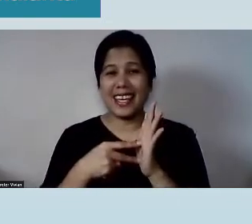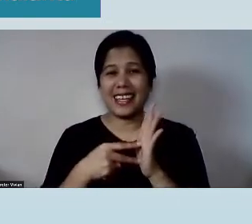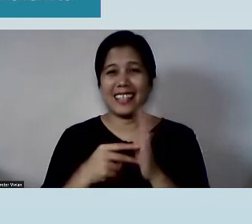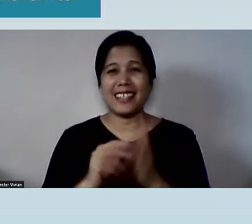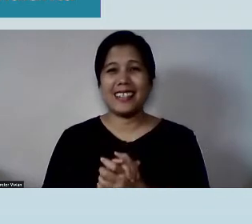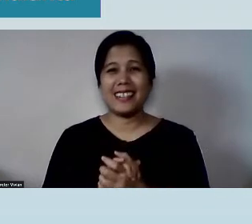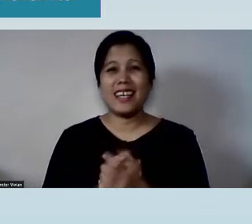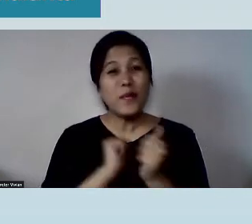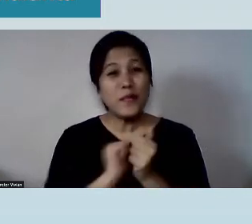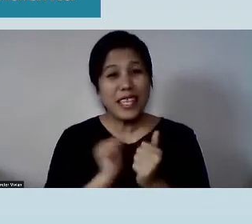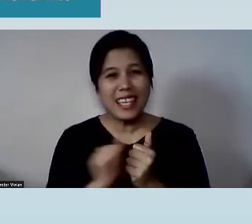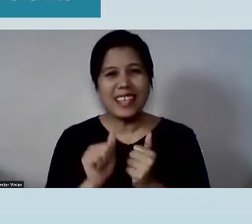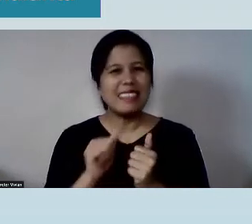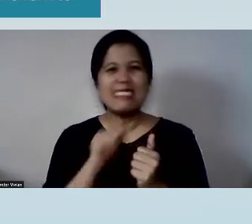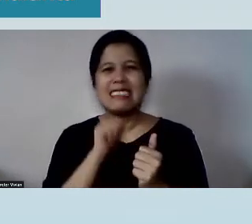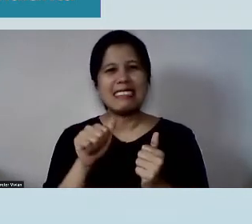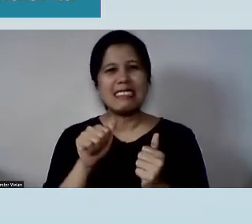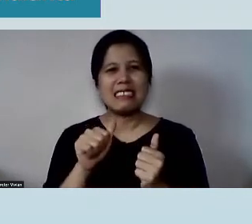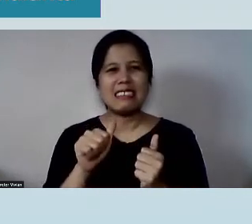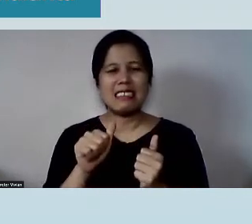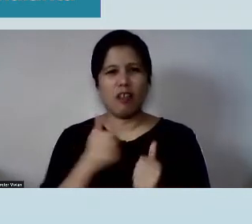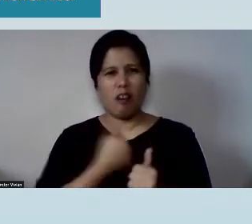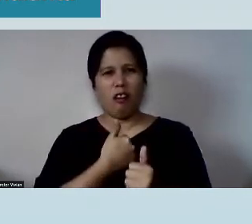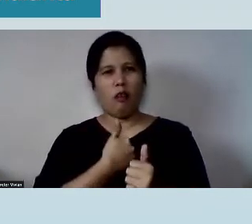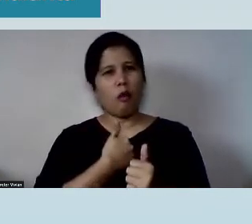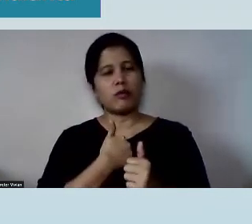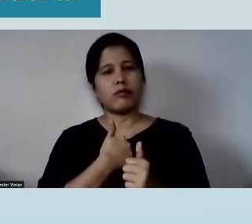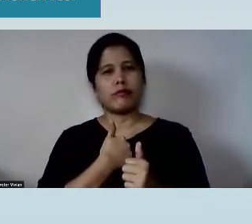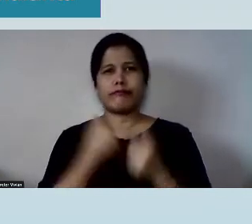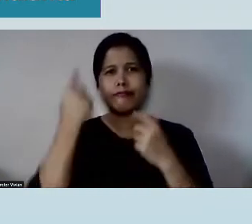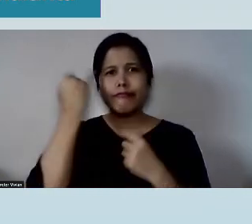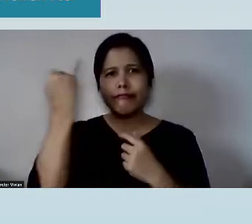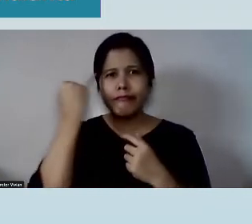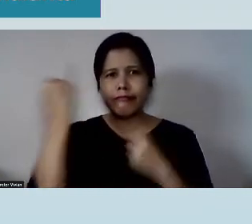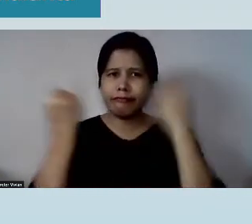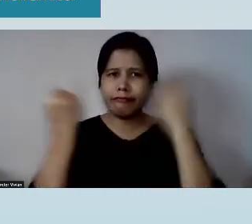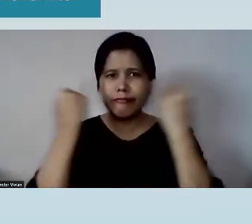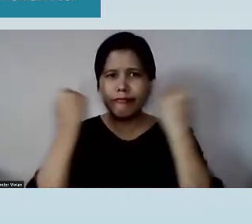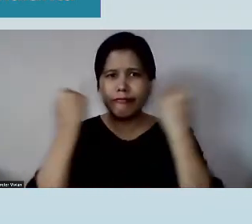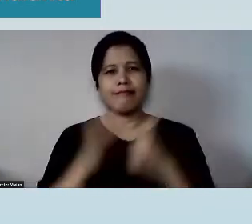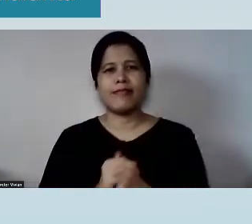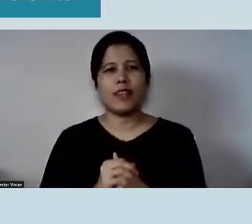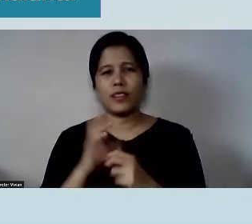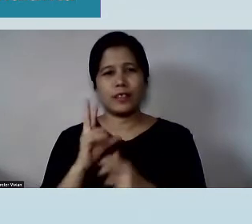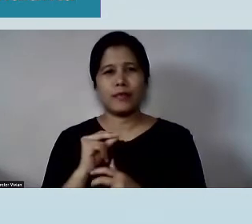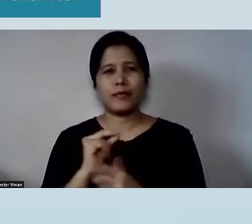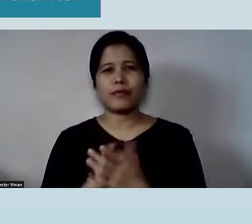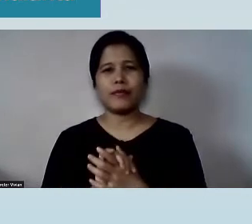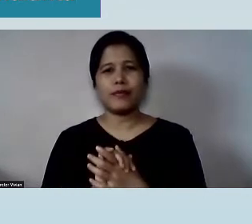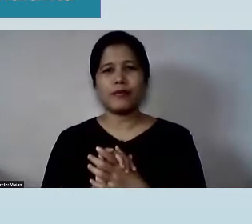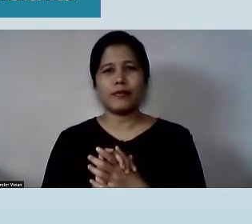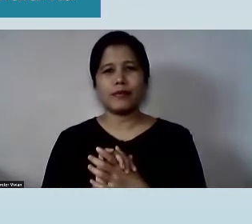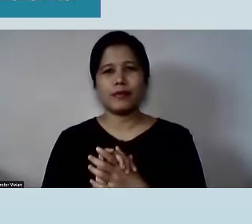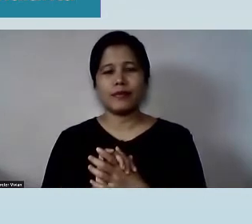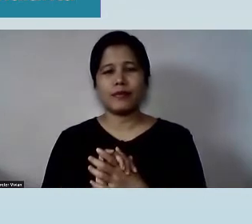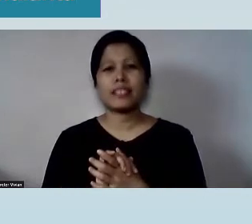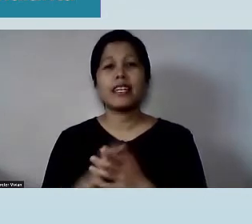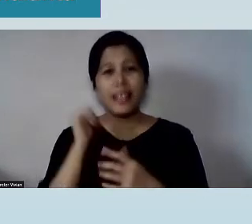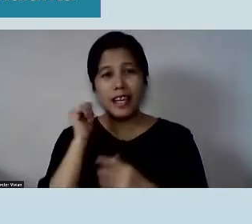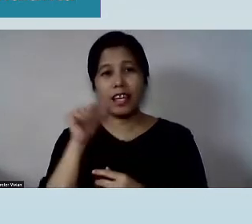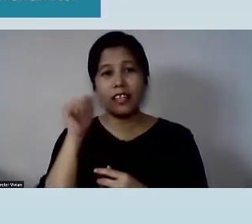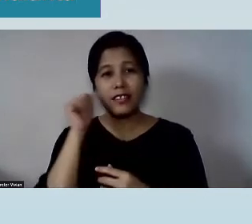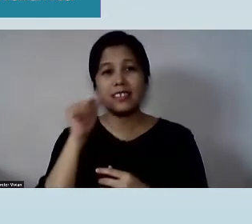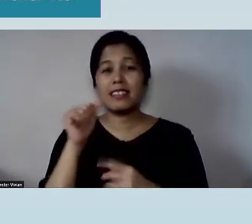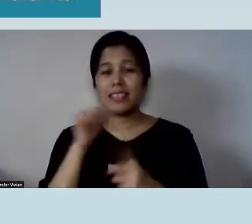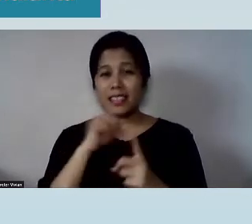ito ginagawa-gawa ng bata. Hirap talaga siya eh. Present at birth or develops early on in childhood. And although our everyday surroundings